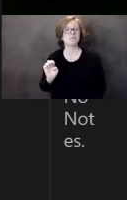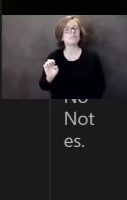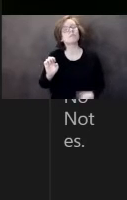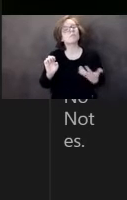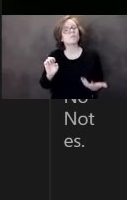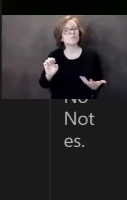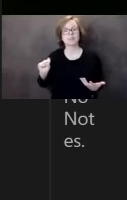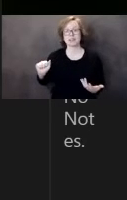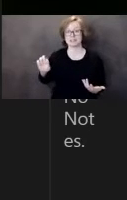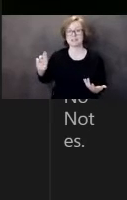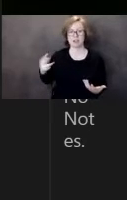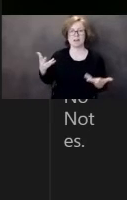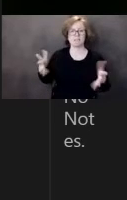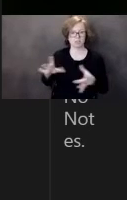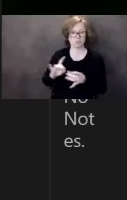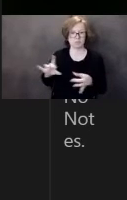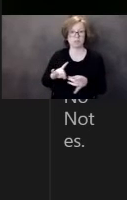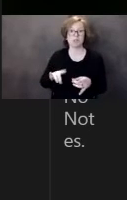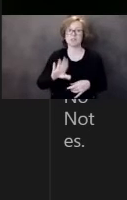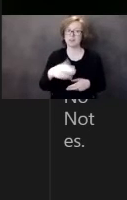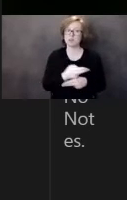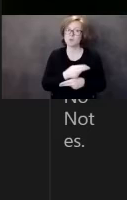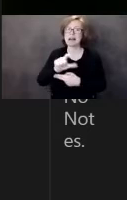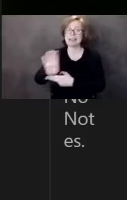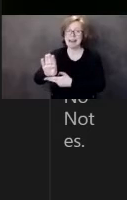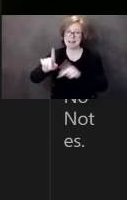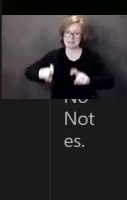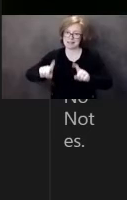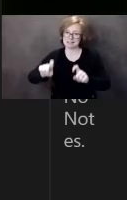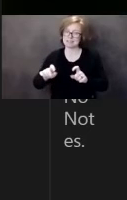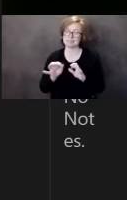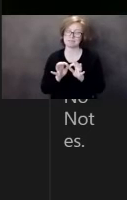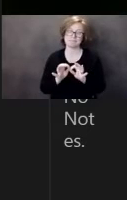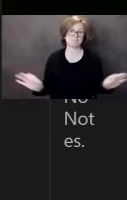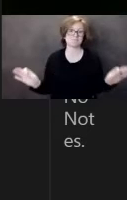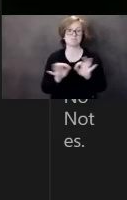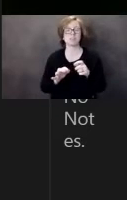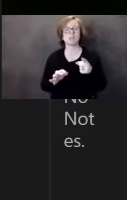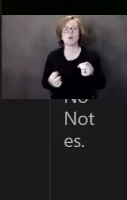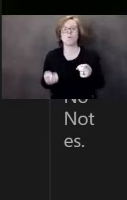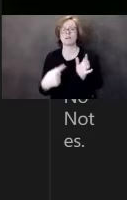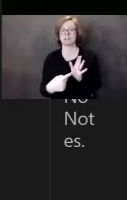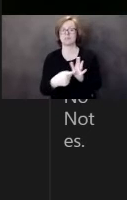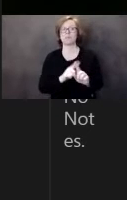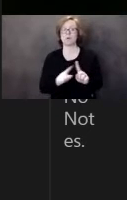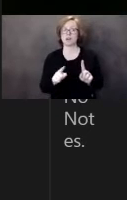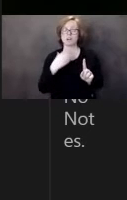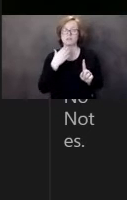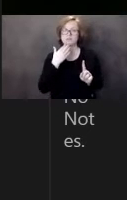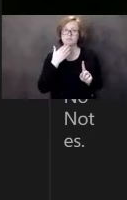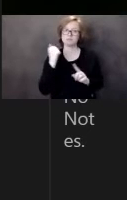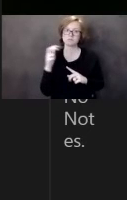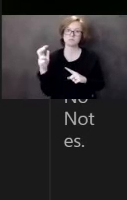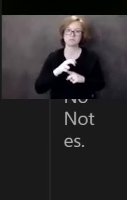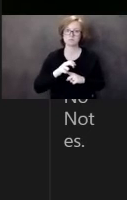lab test. A&L is only one example of a lab, but I have to give them credit. They have some of the best graphics in presenting the